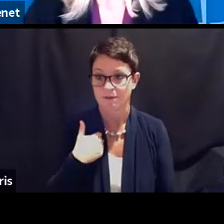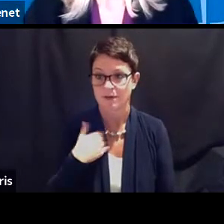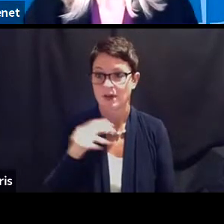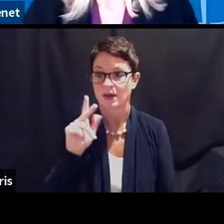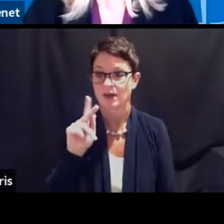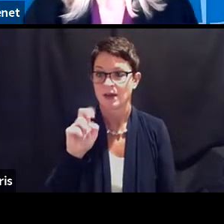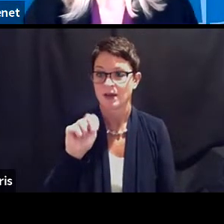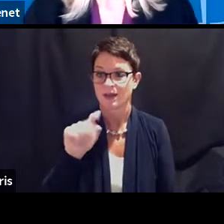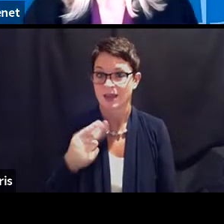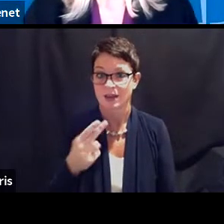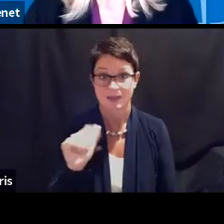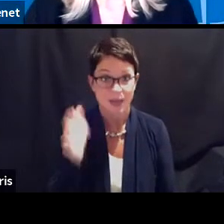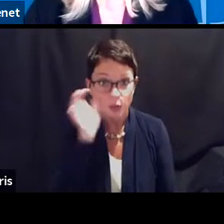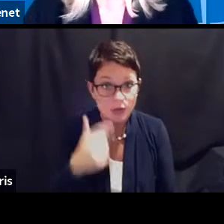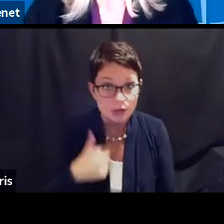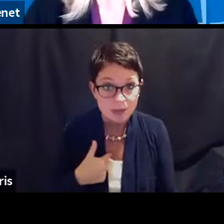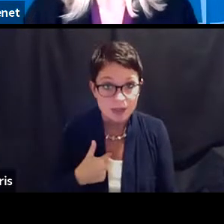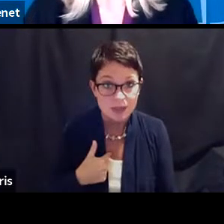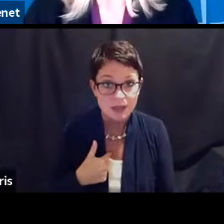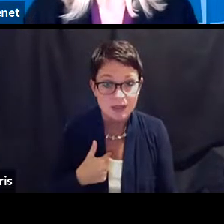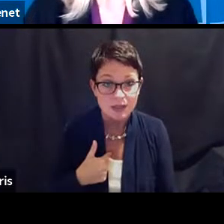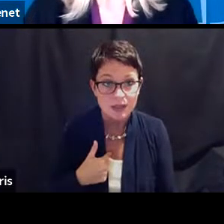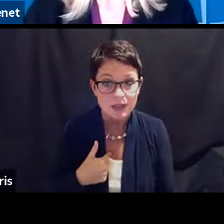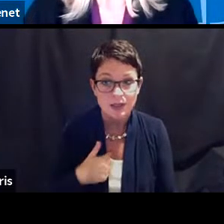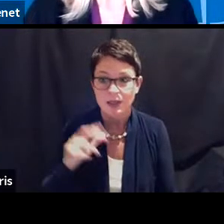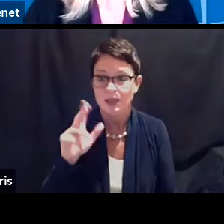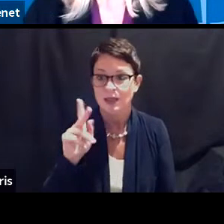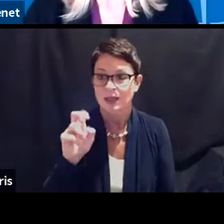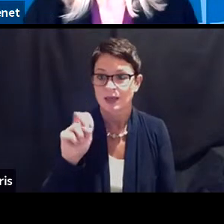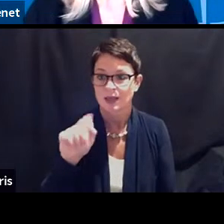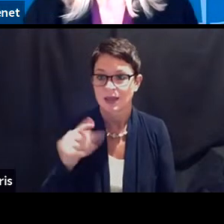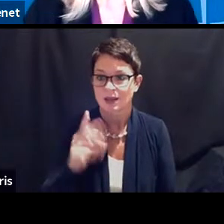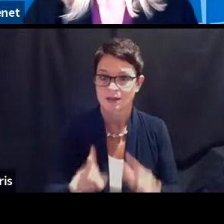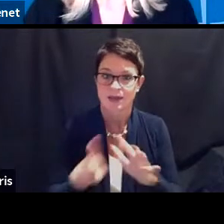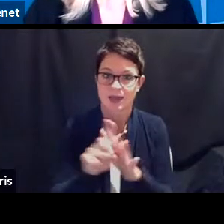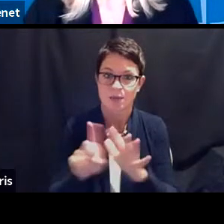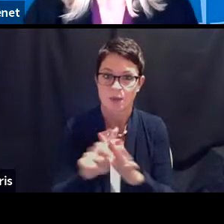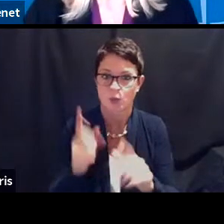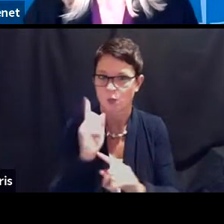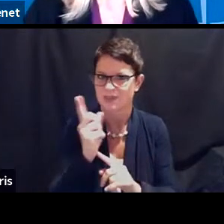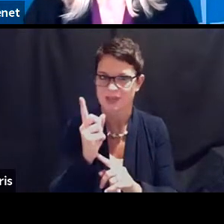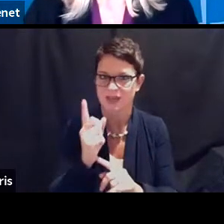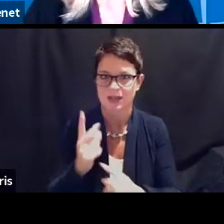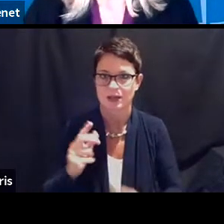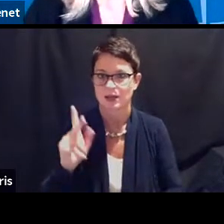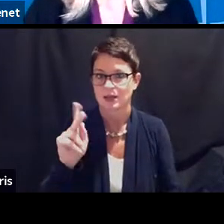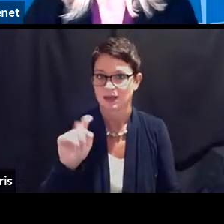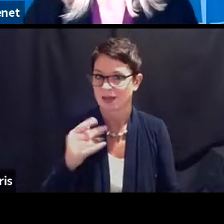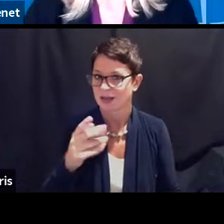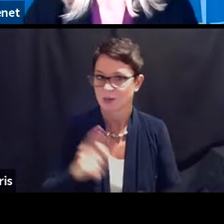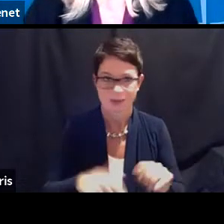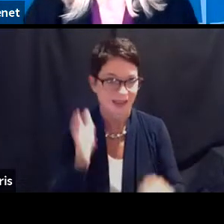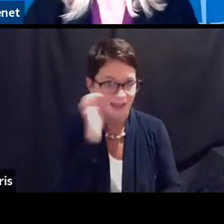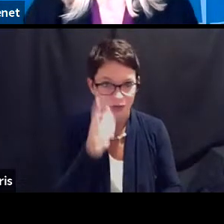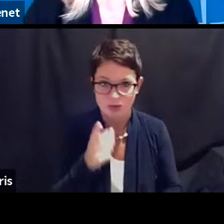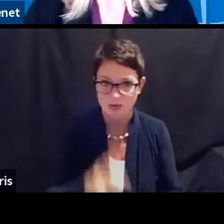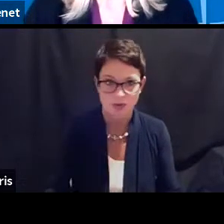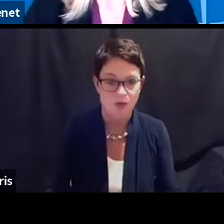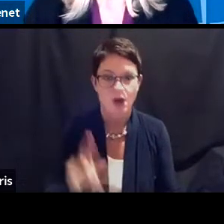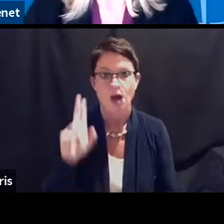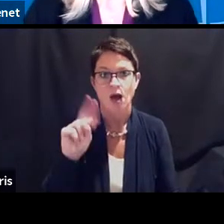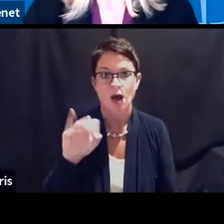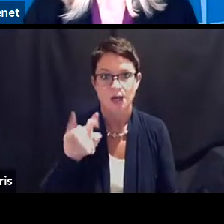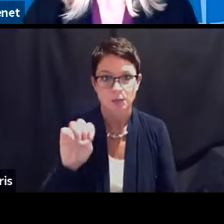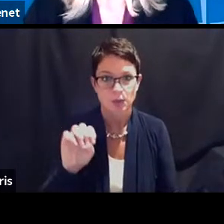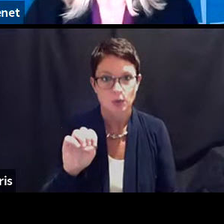Kenneth, can you hear me? Your name came up for a second. We can't hear you. Unmute your